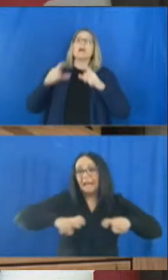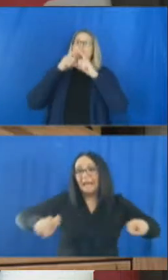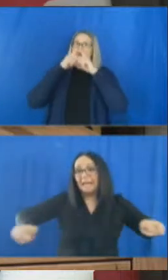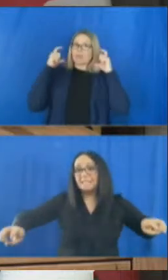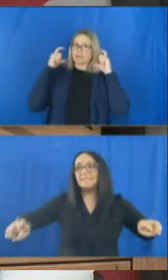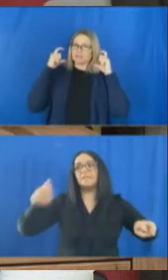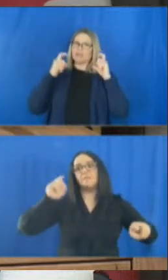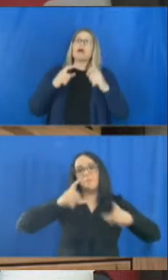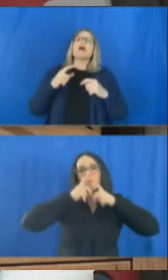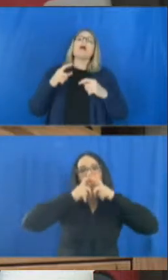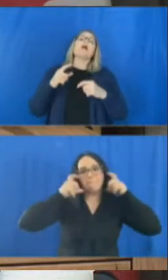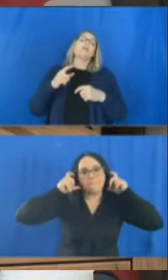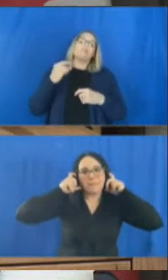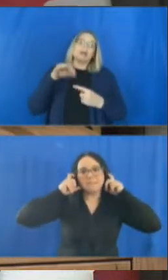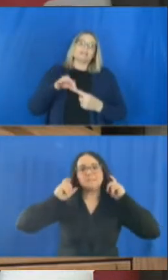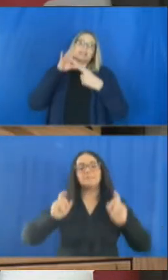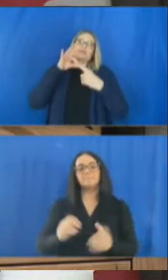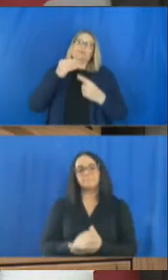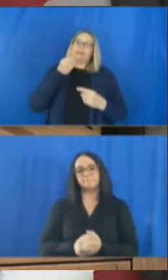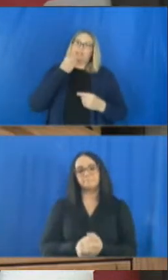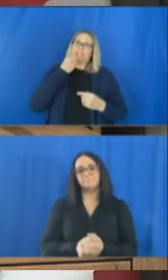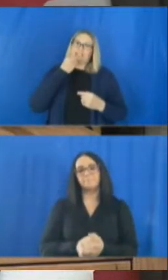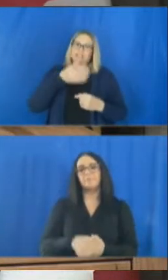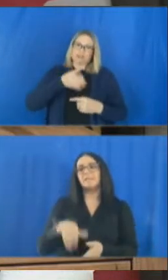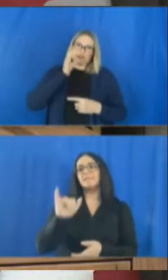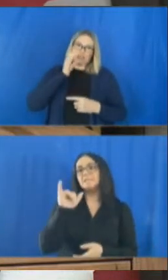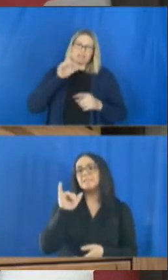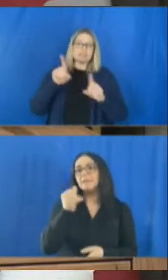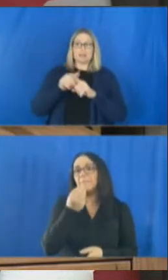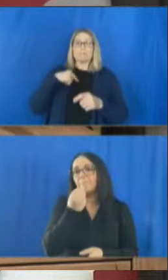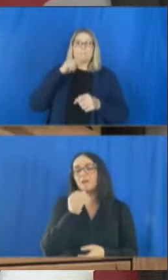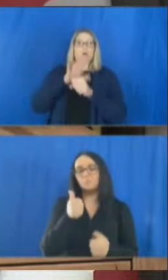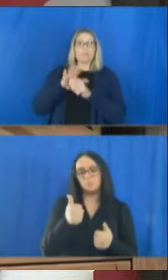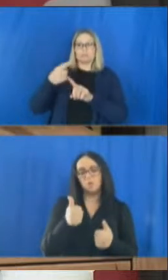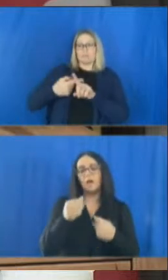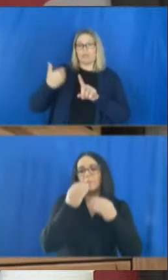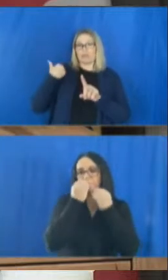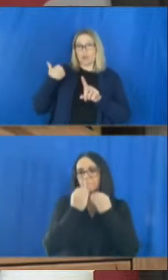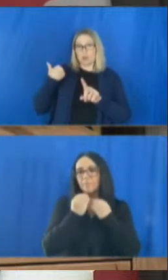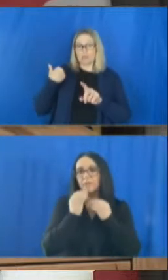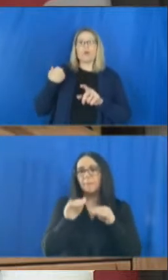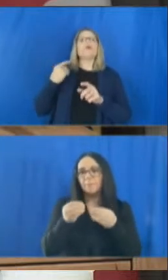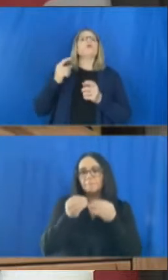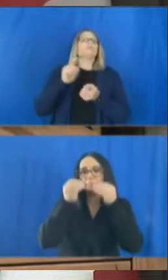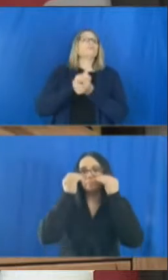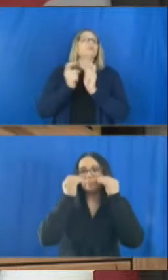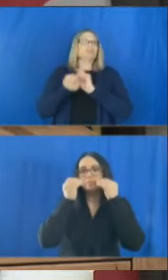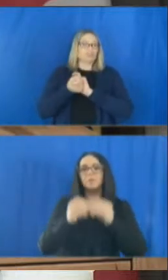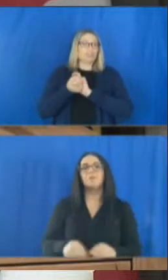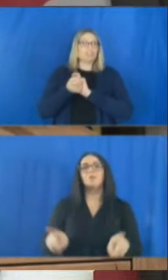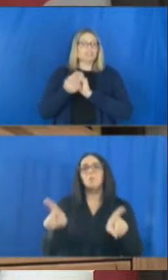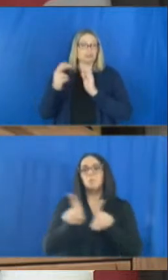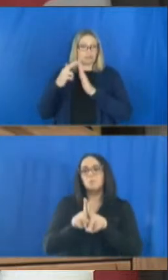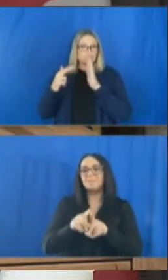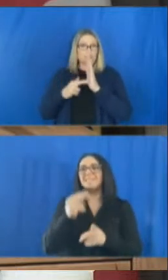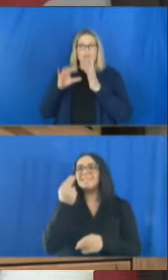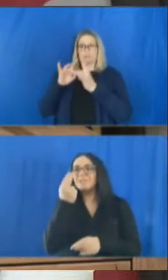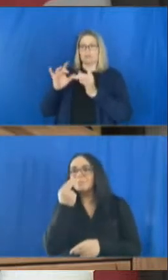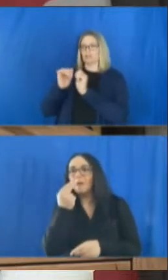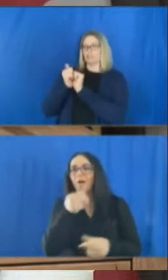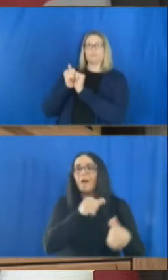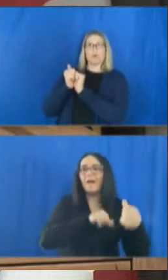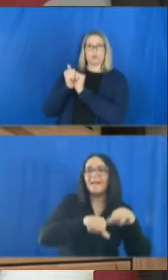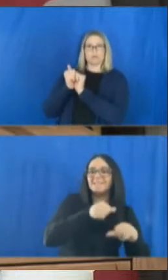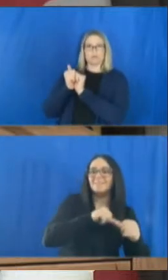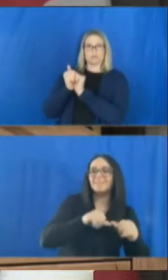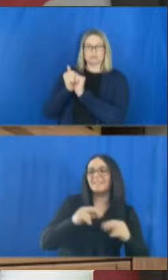2. Nous reconnaissons l'importance pour les enfants de pouvoir participer à des